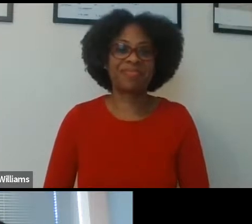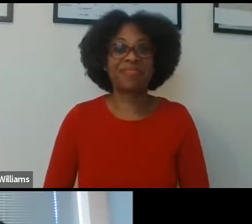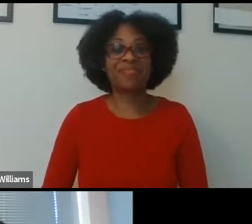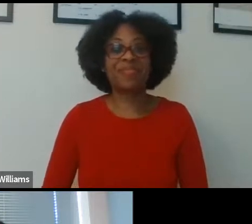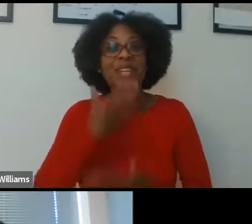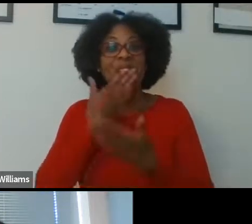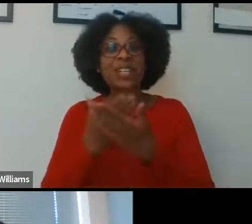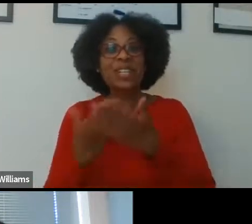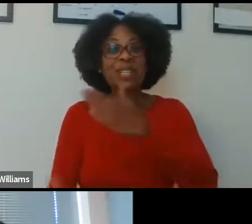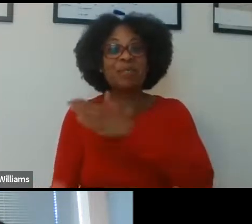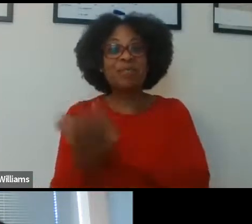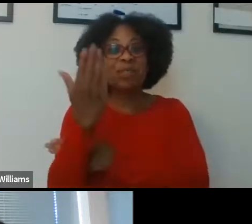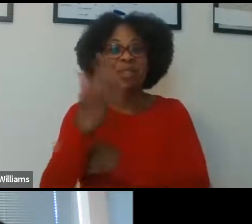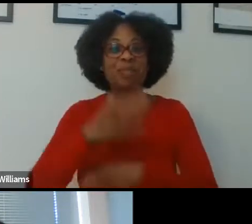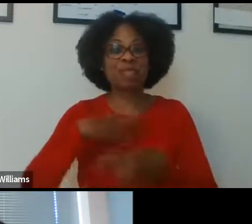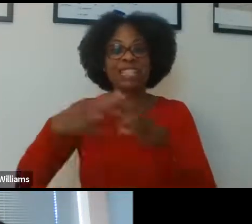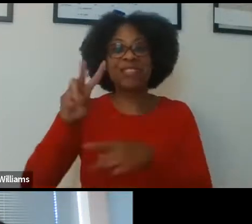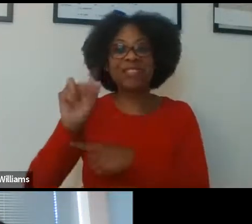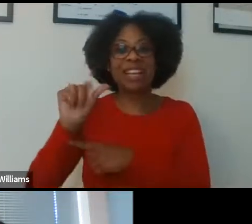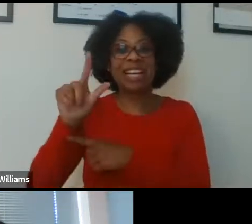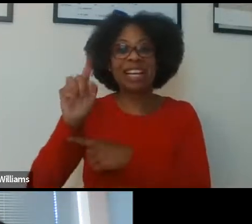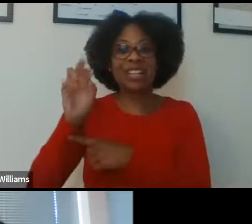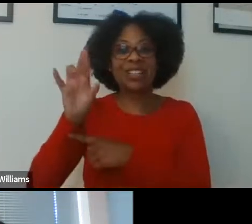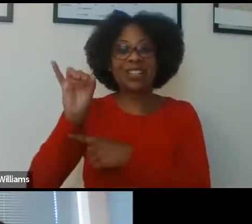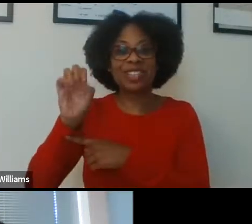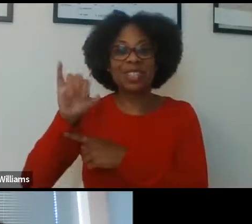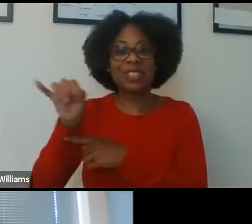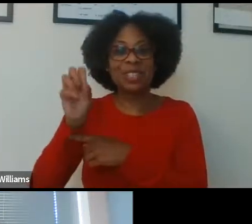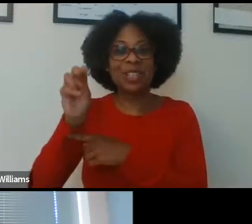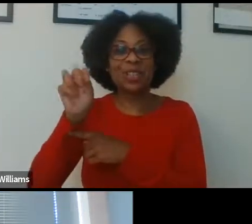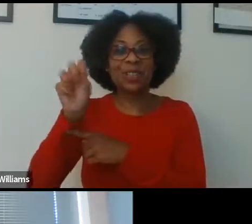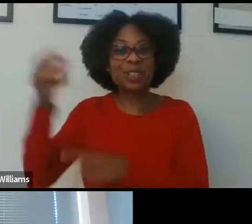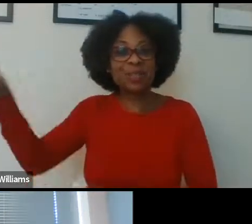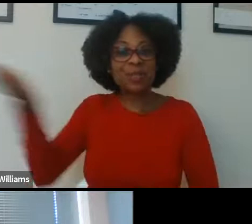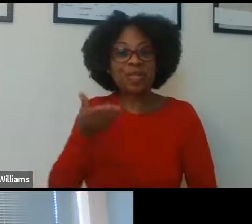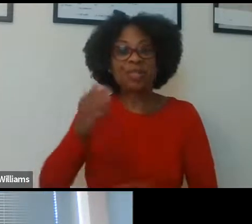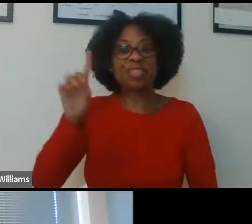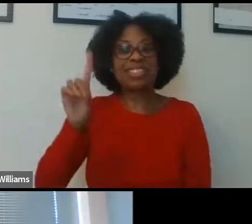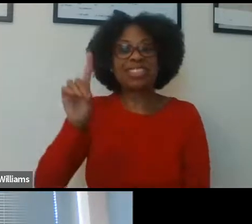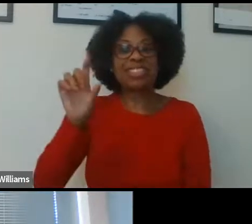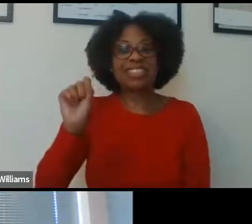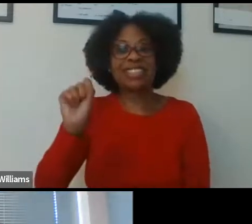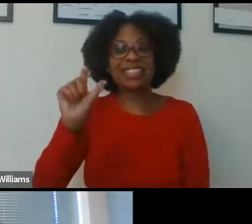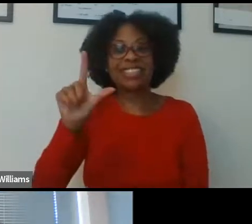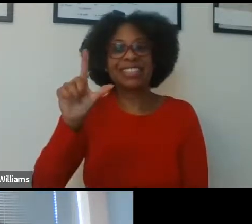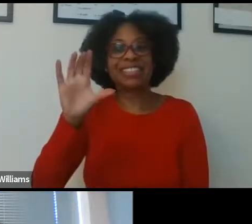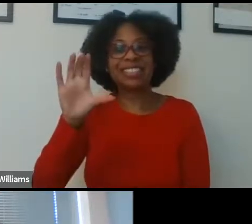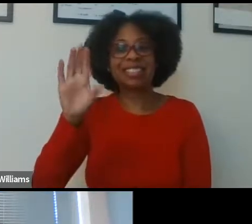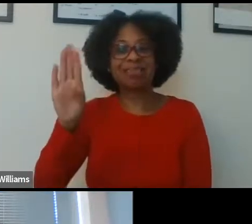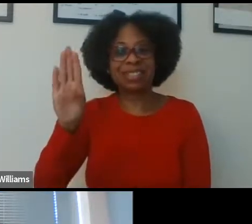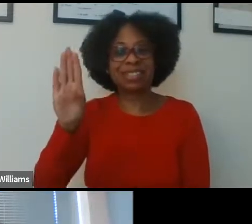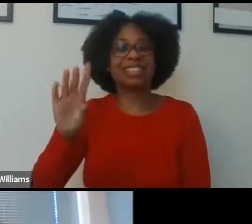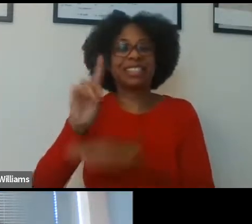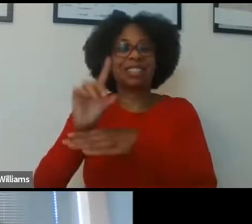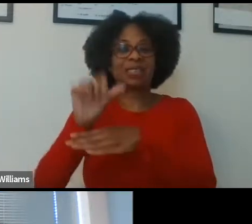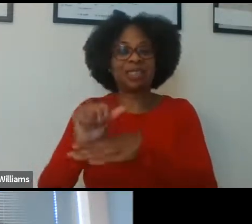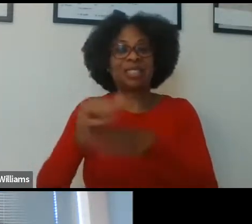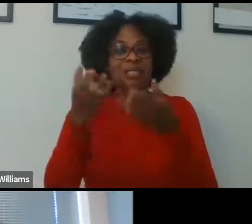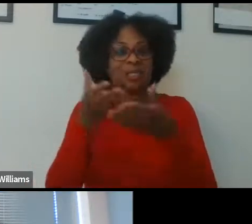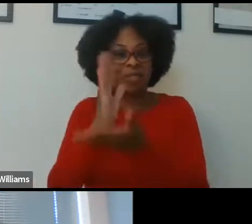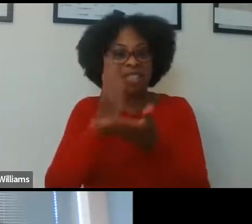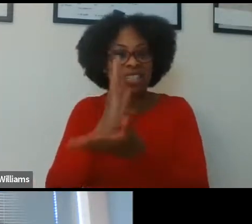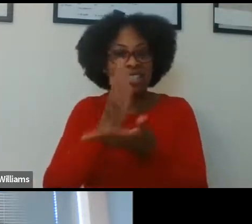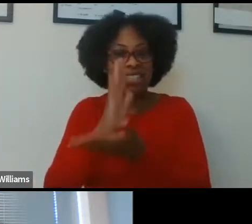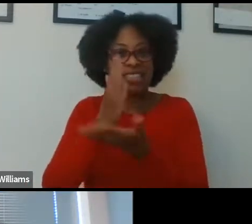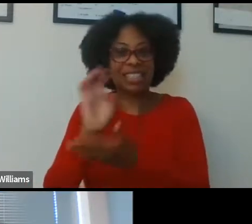Good morning. My name is Valerie Jones, and welcome to dLCV, Disability Rights and Resource Expo,